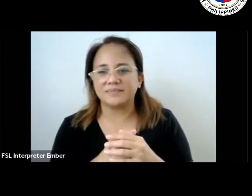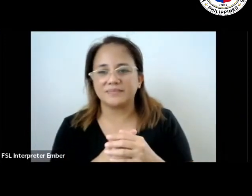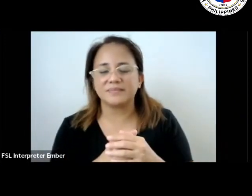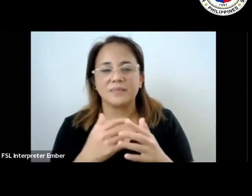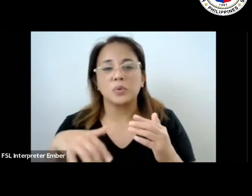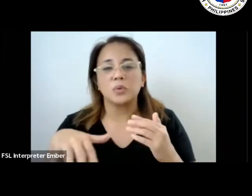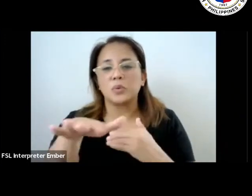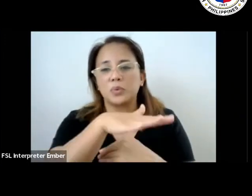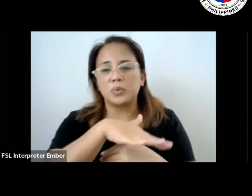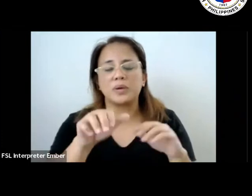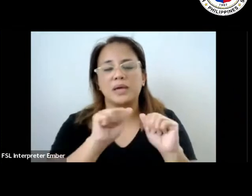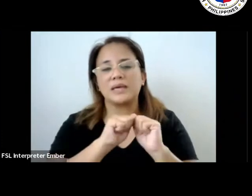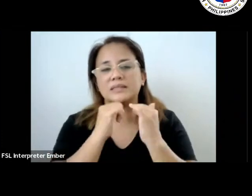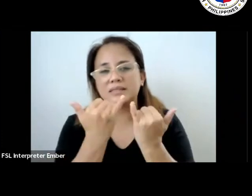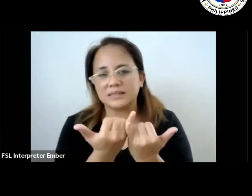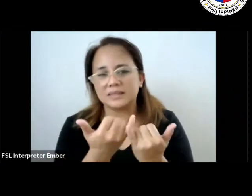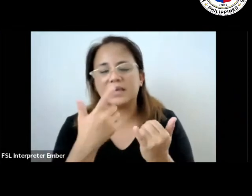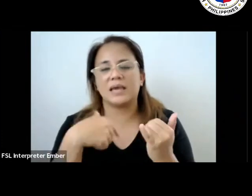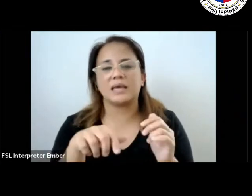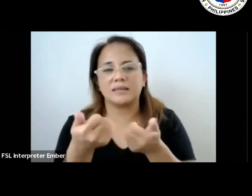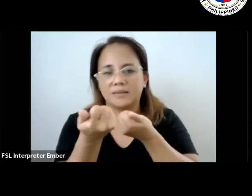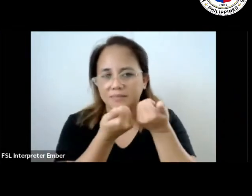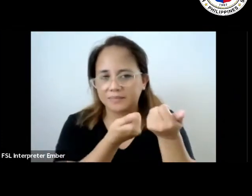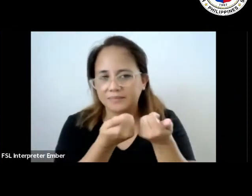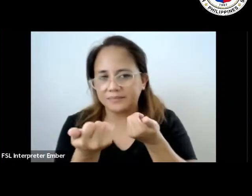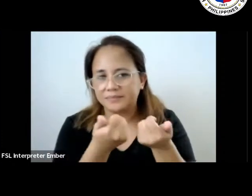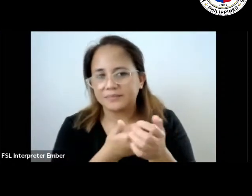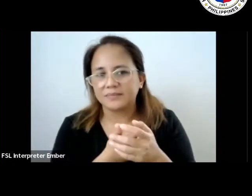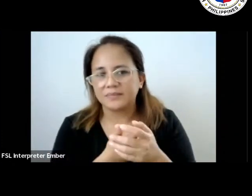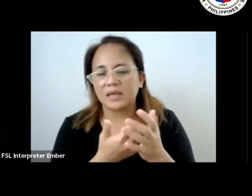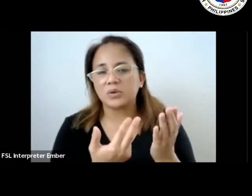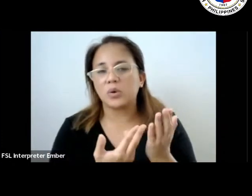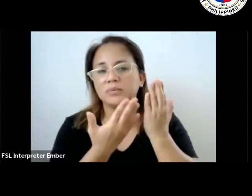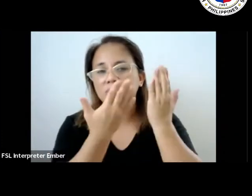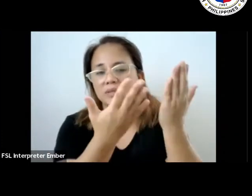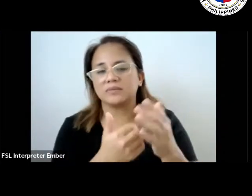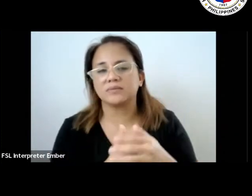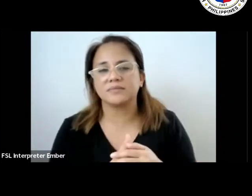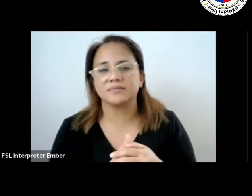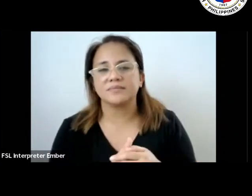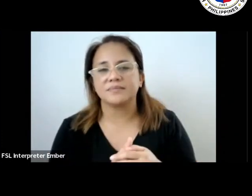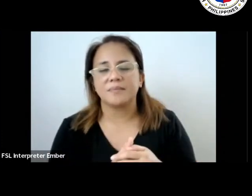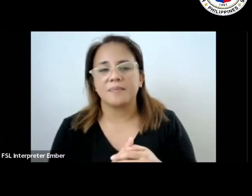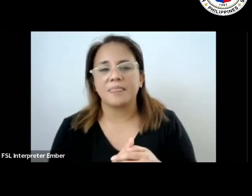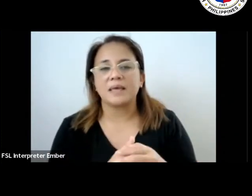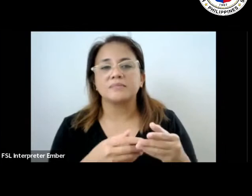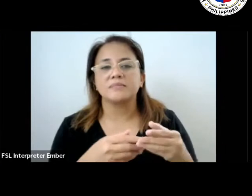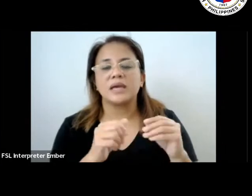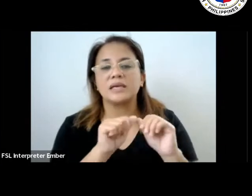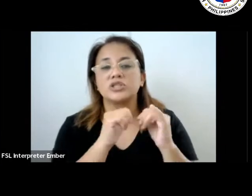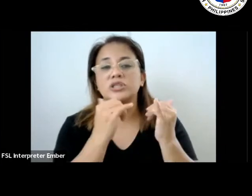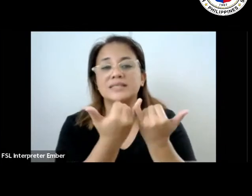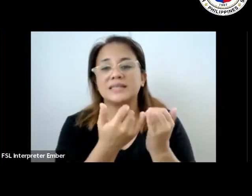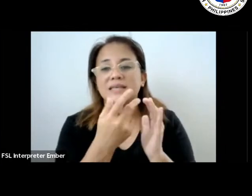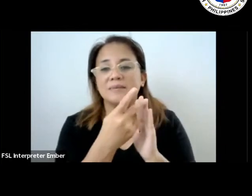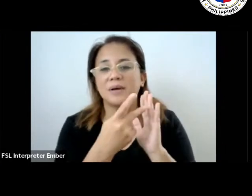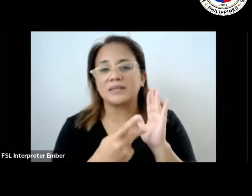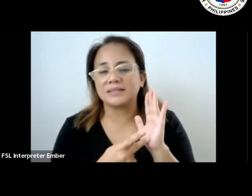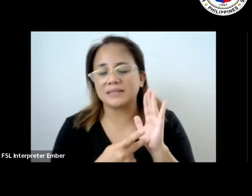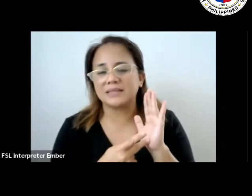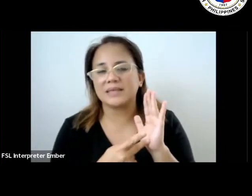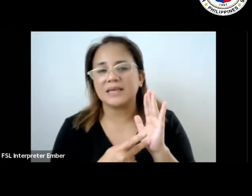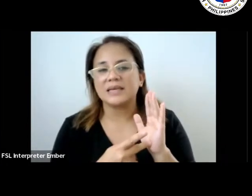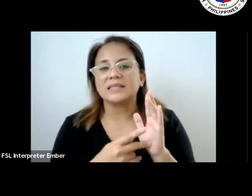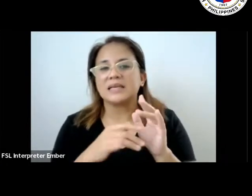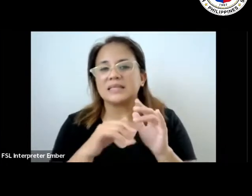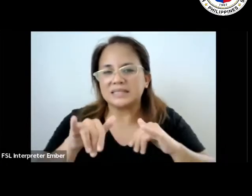overall agency administration. Recommendations: issue an agency policy that